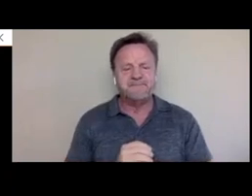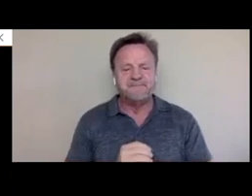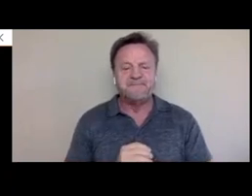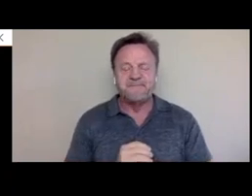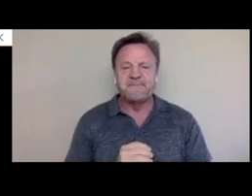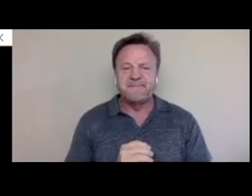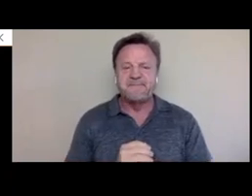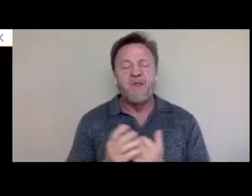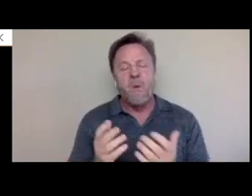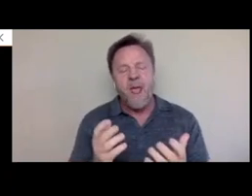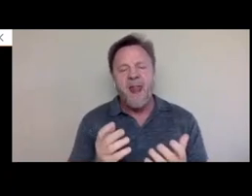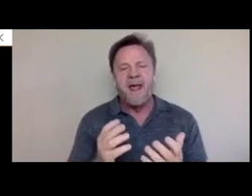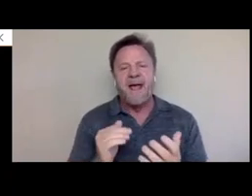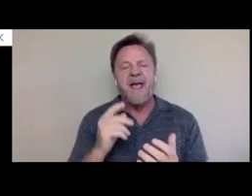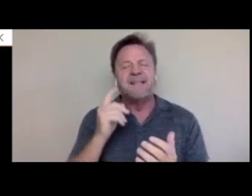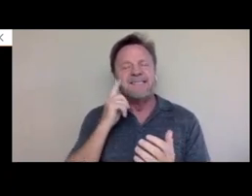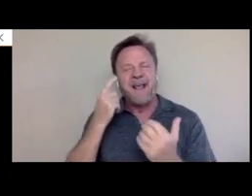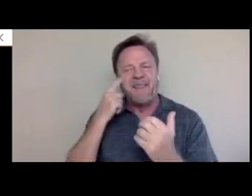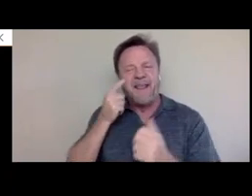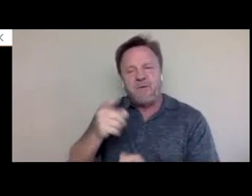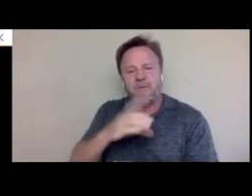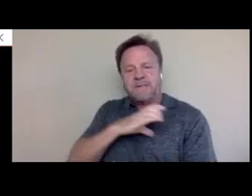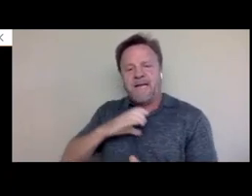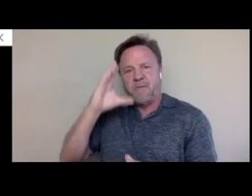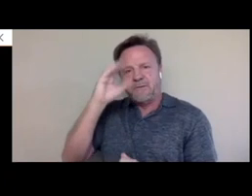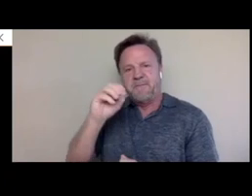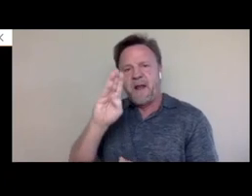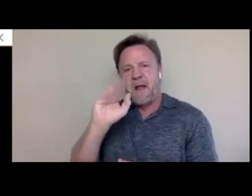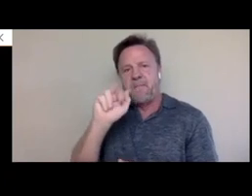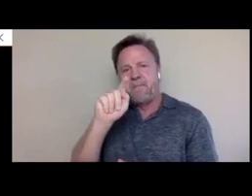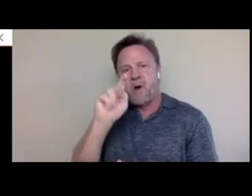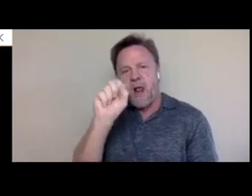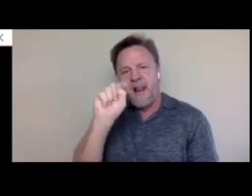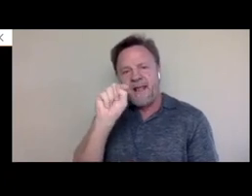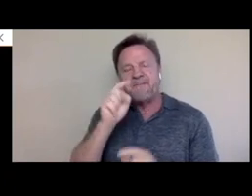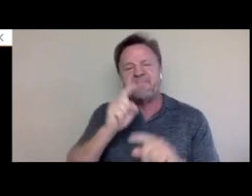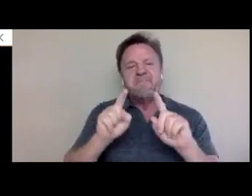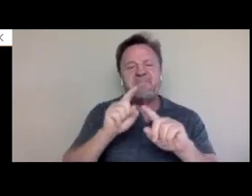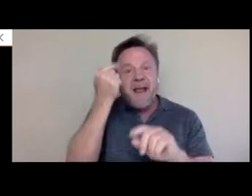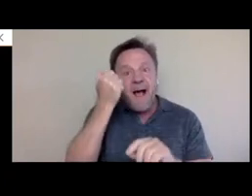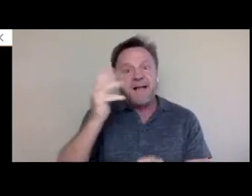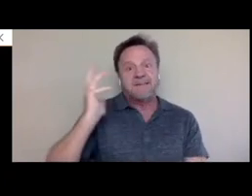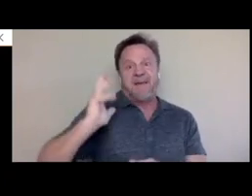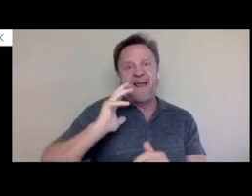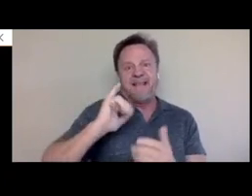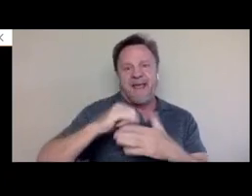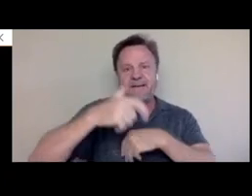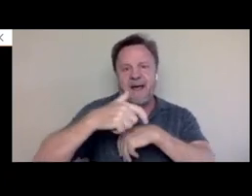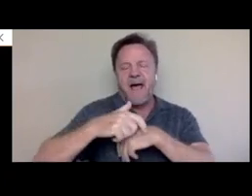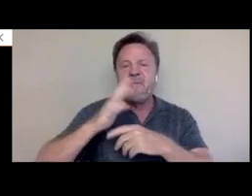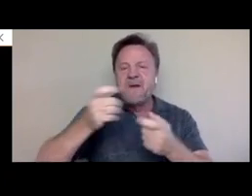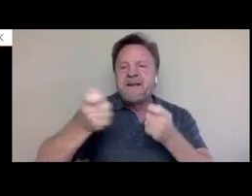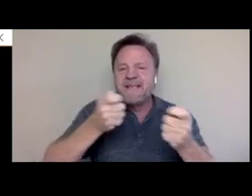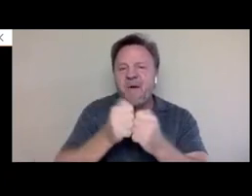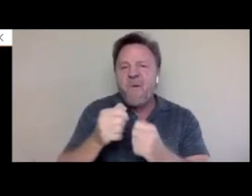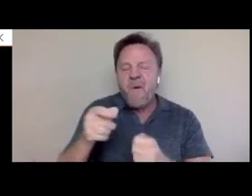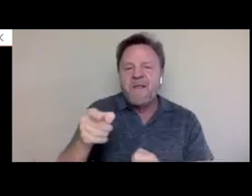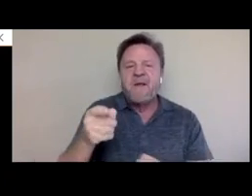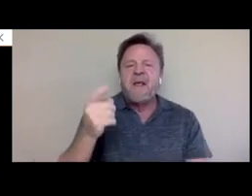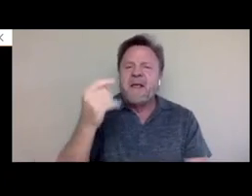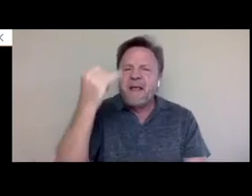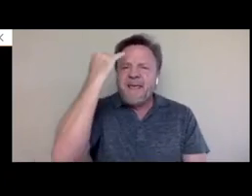of you as Congressman Bartlett, because that's the way back in those years we would deal with the notion